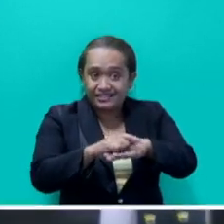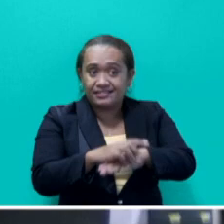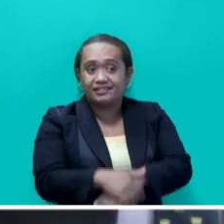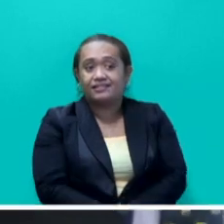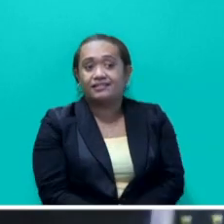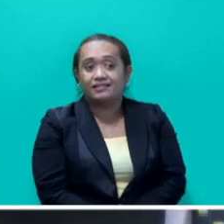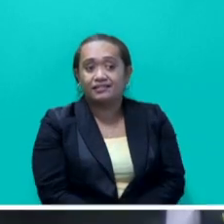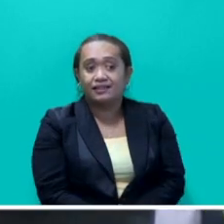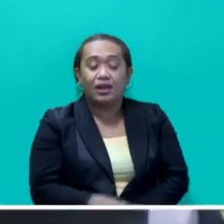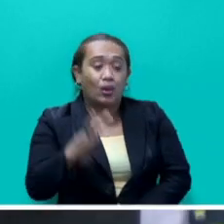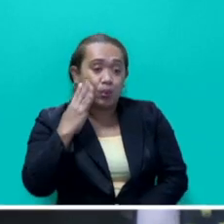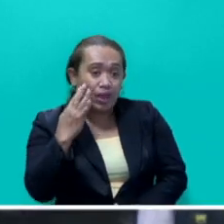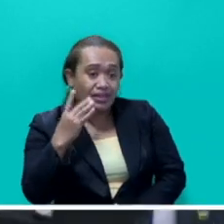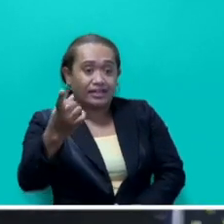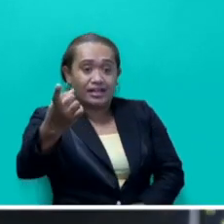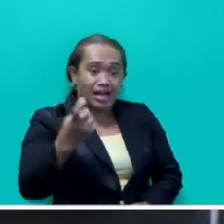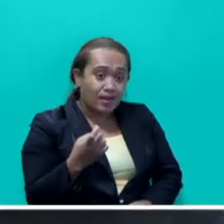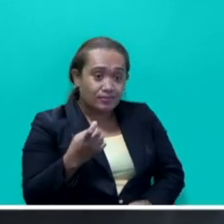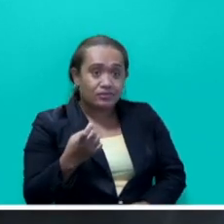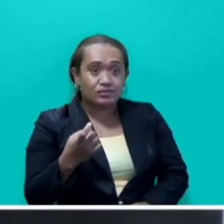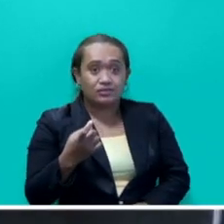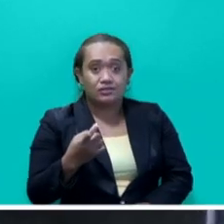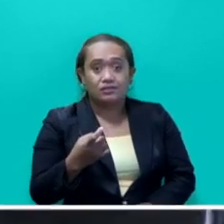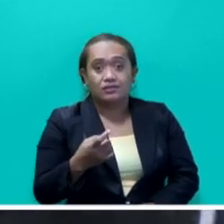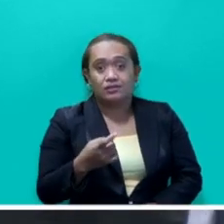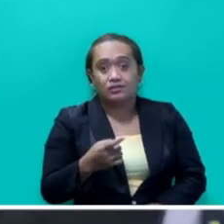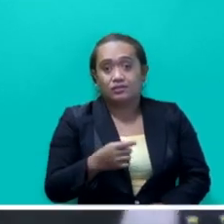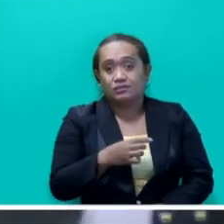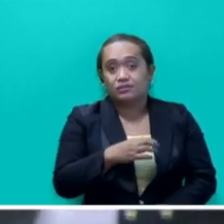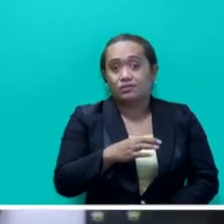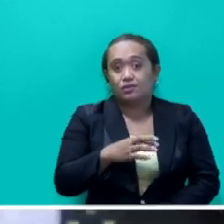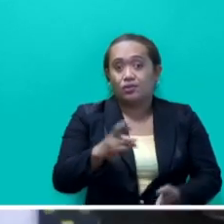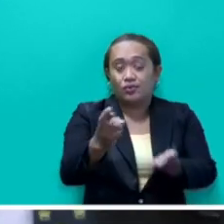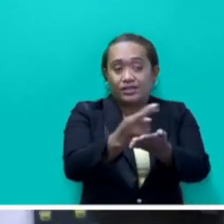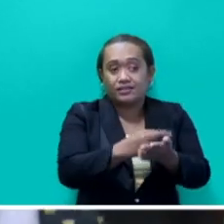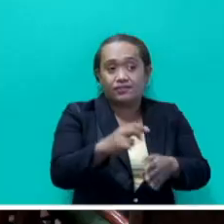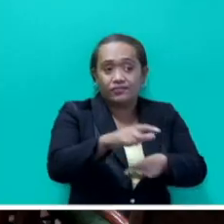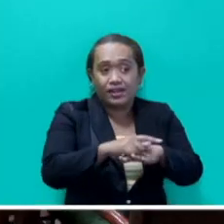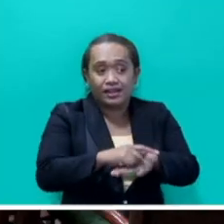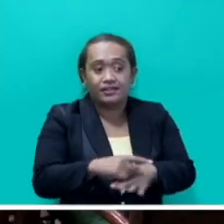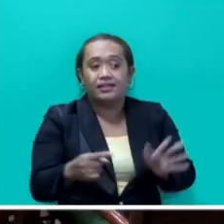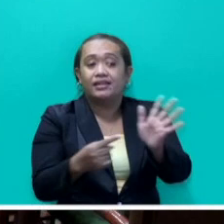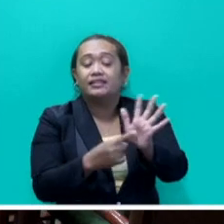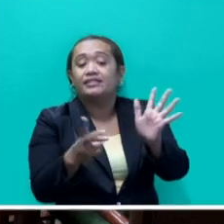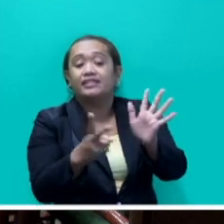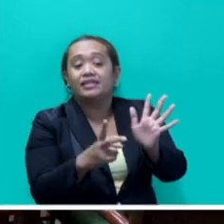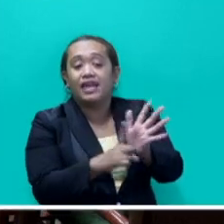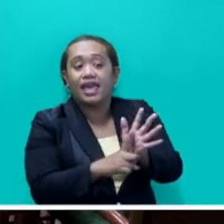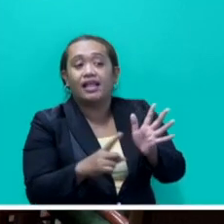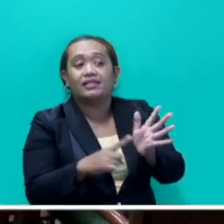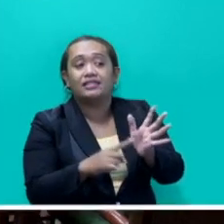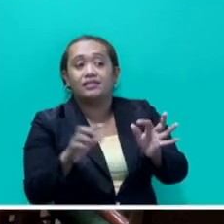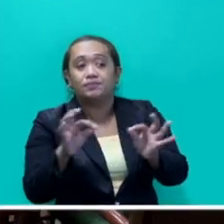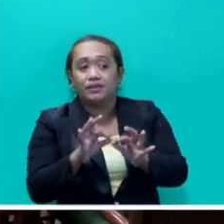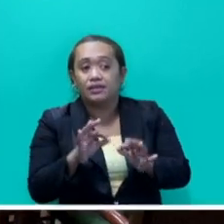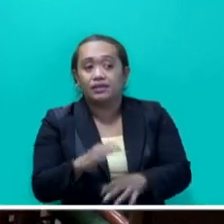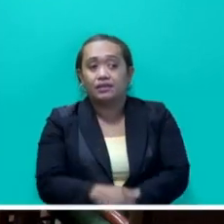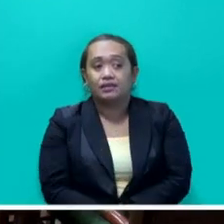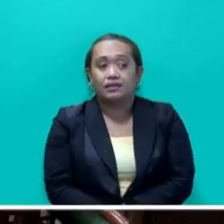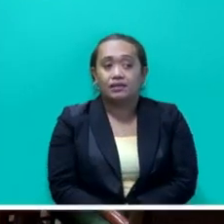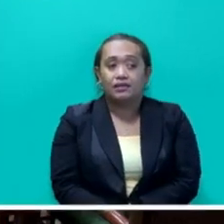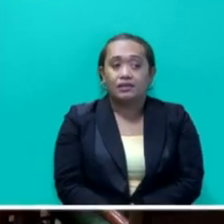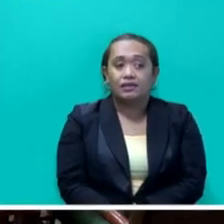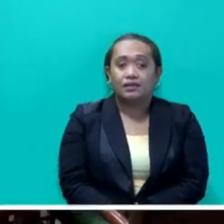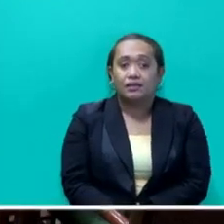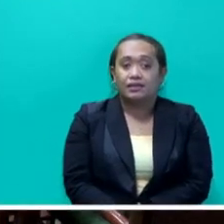So when it comes to de-reserved land, Mr. Speaker, sir, the TLTB is